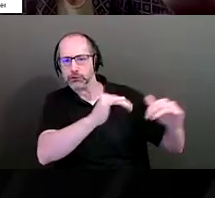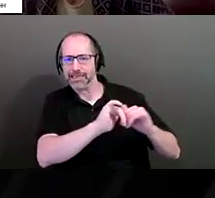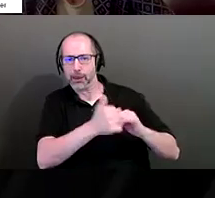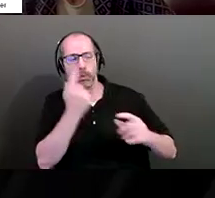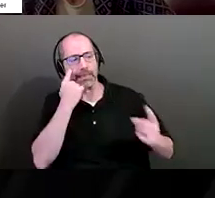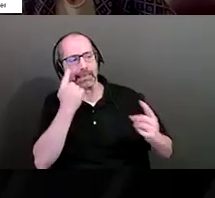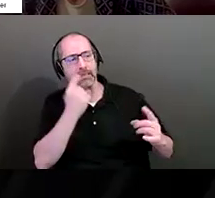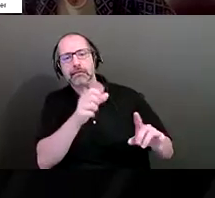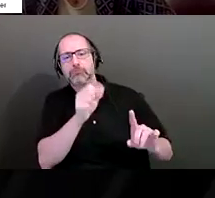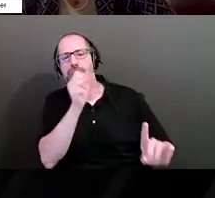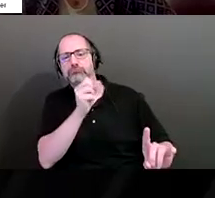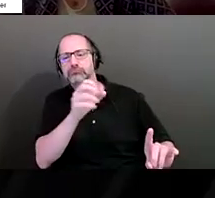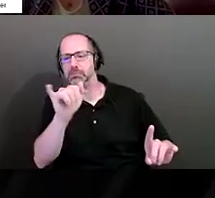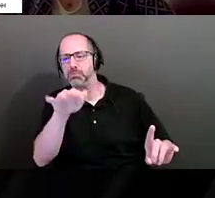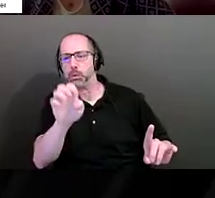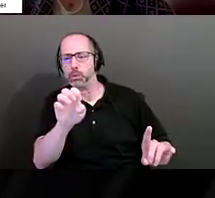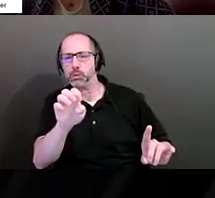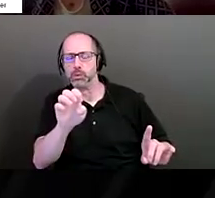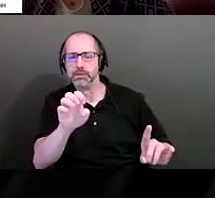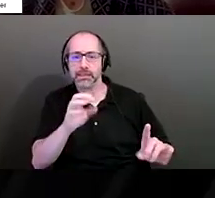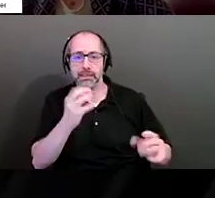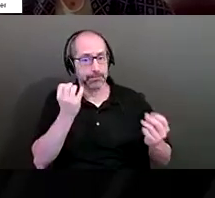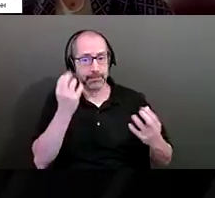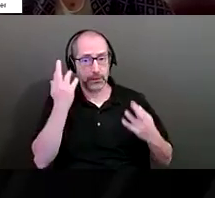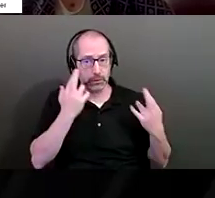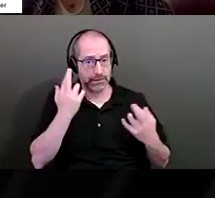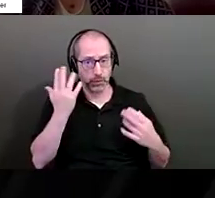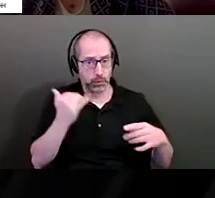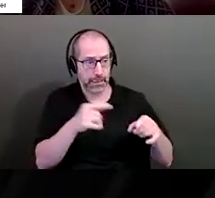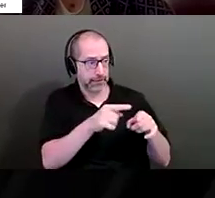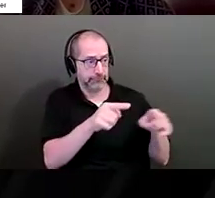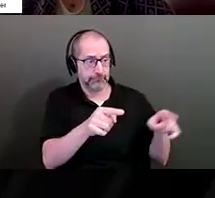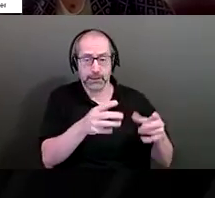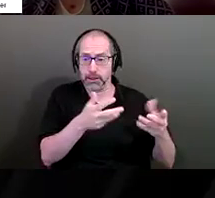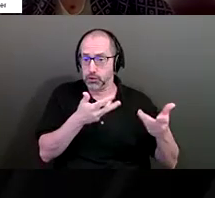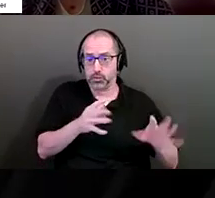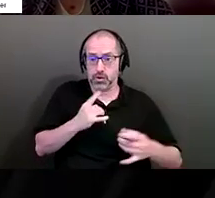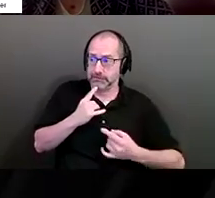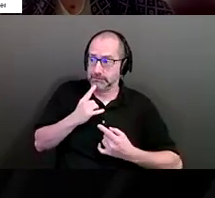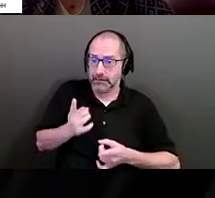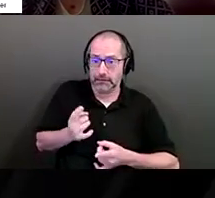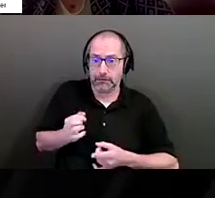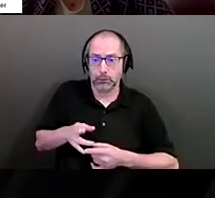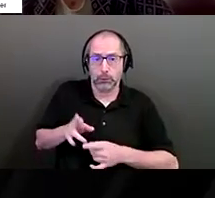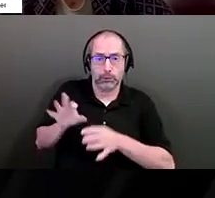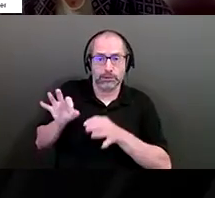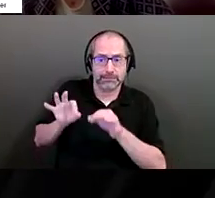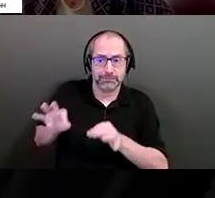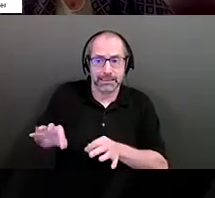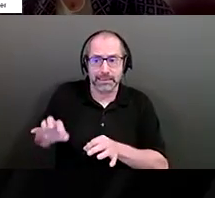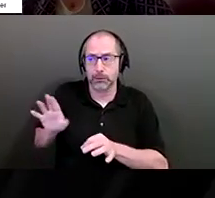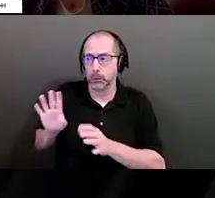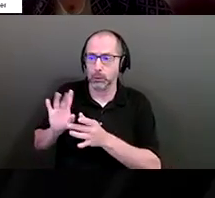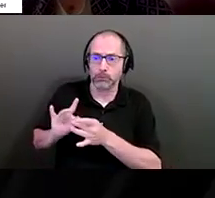many reasons why older adults may or may not want to disclose or talk about what's happening.